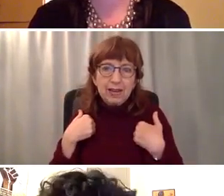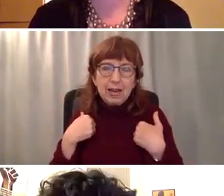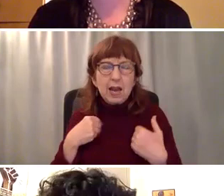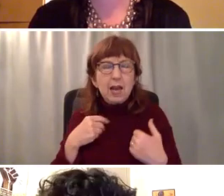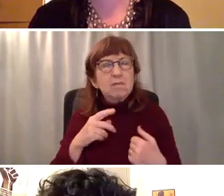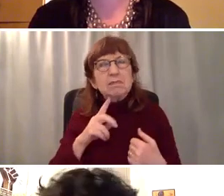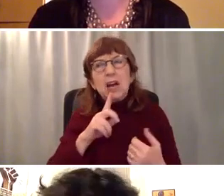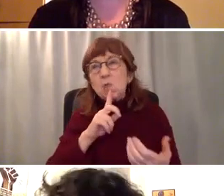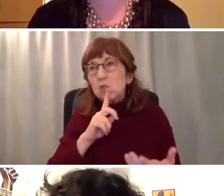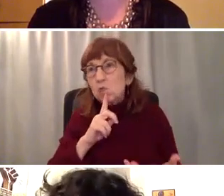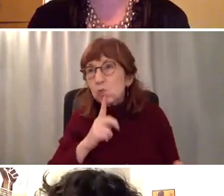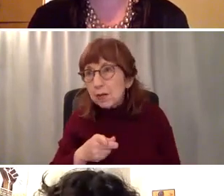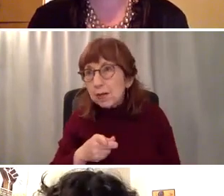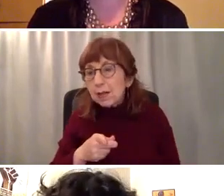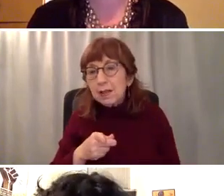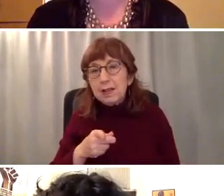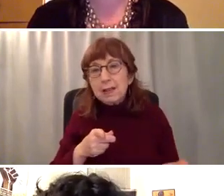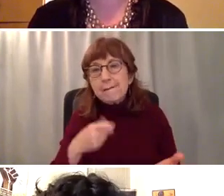concrete,